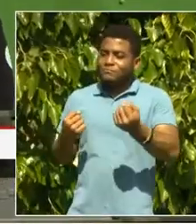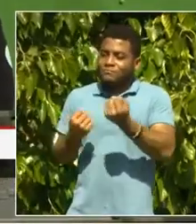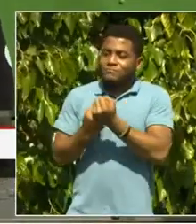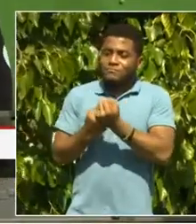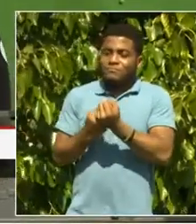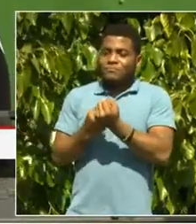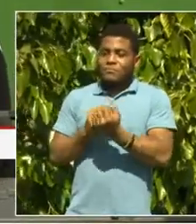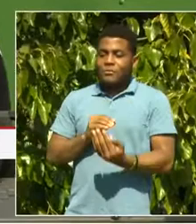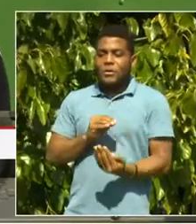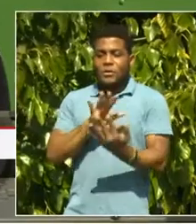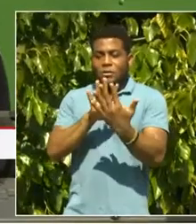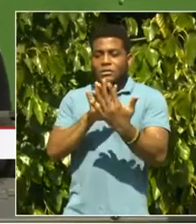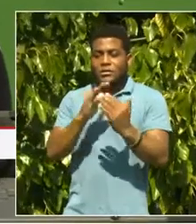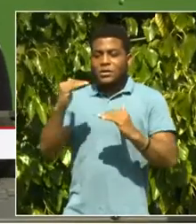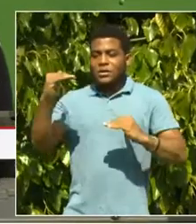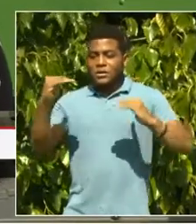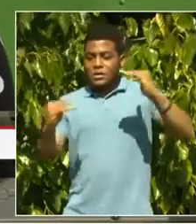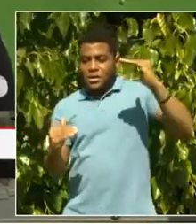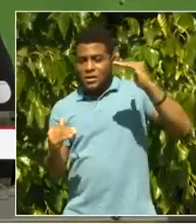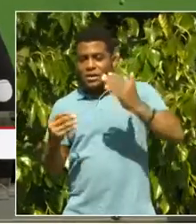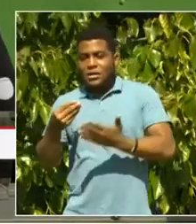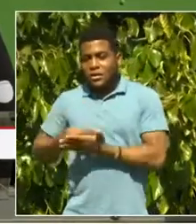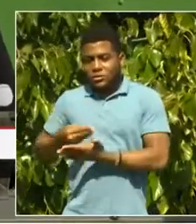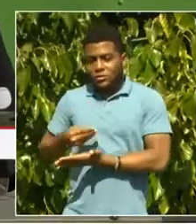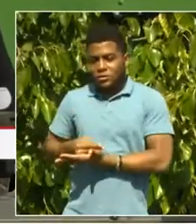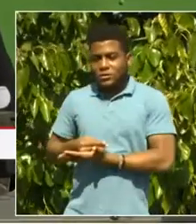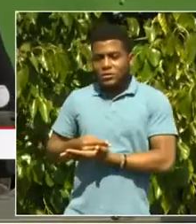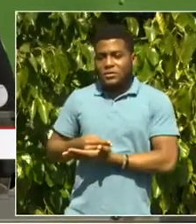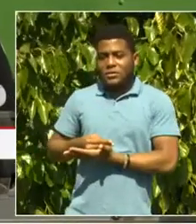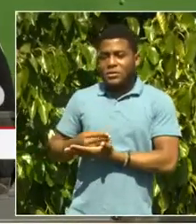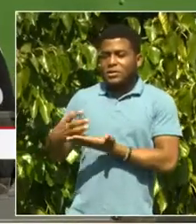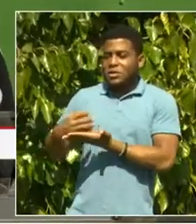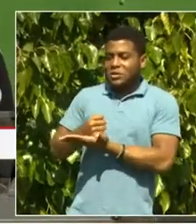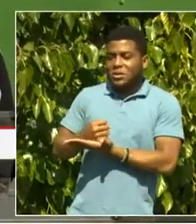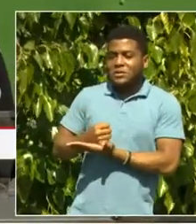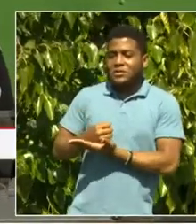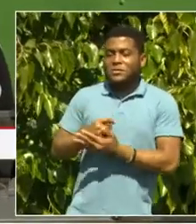economic status, different color, different creed.